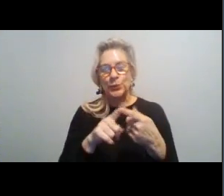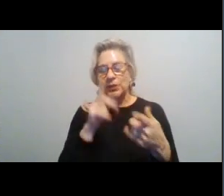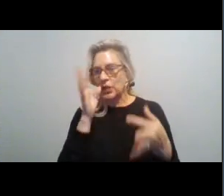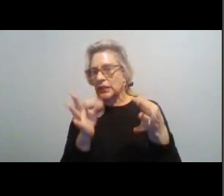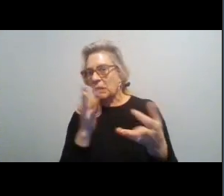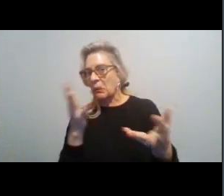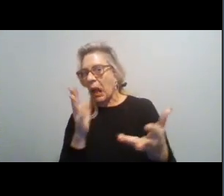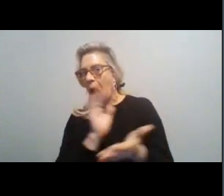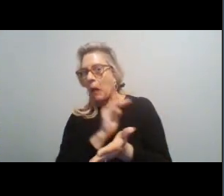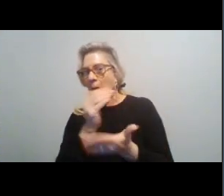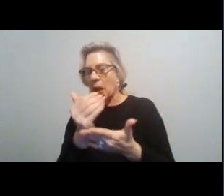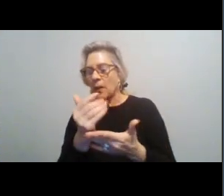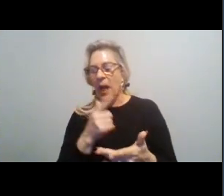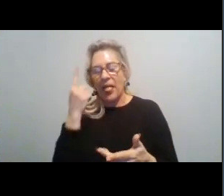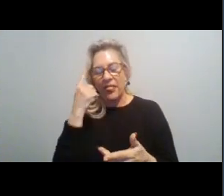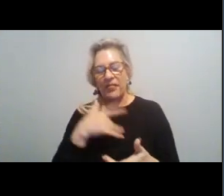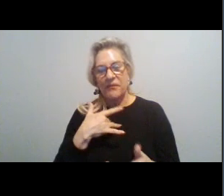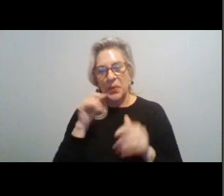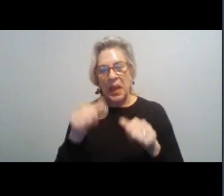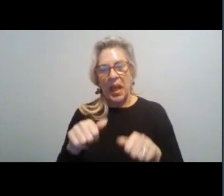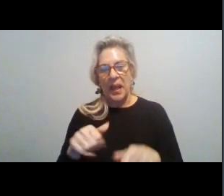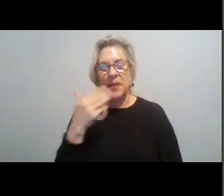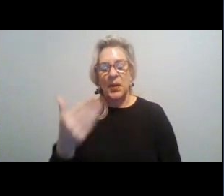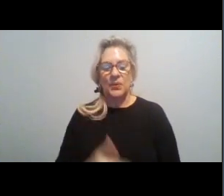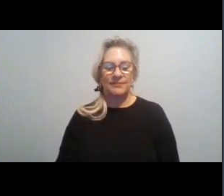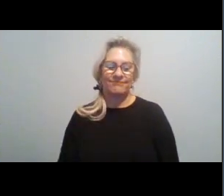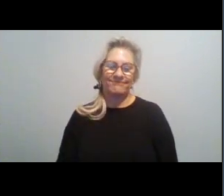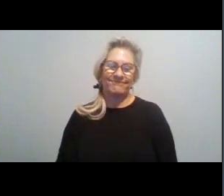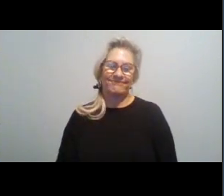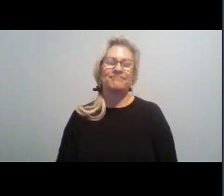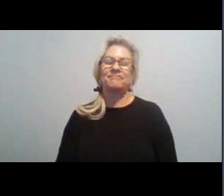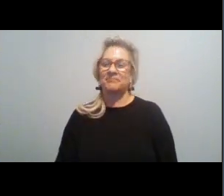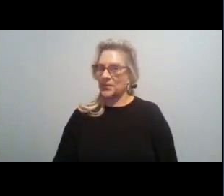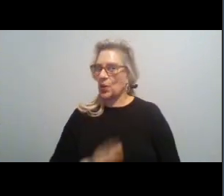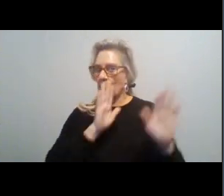can quantify it. Thank you. Thank you. That's an excellent idea.